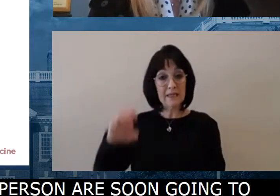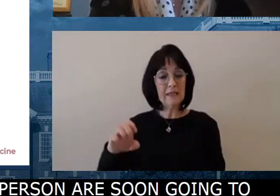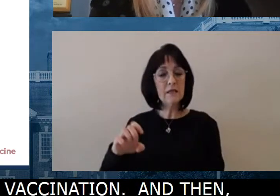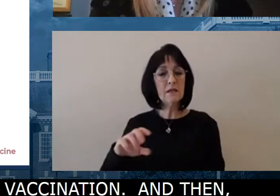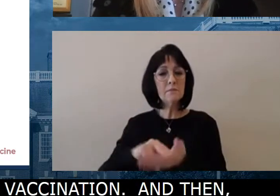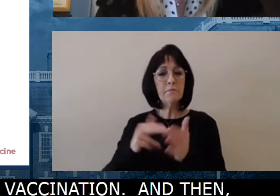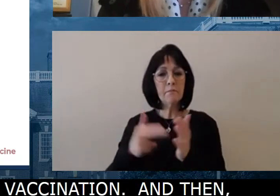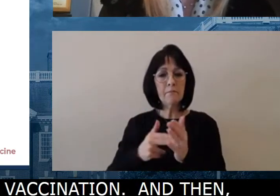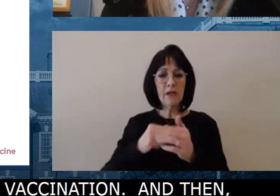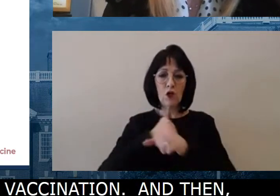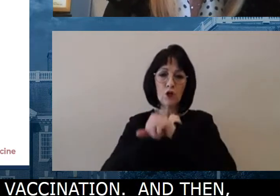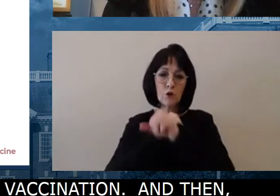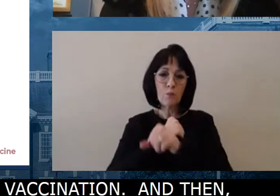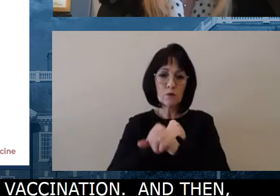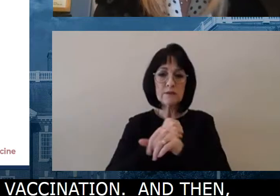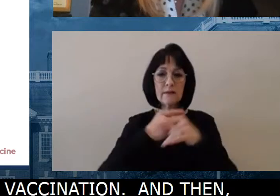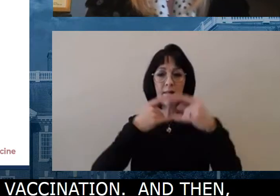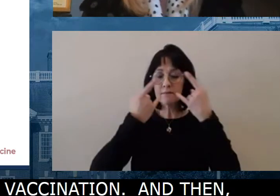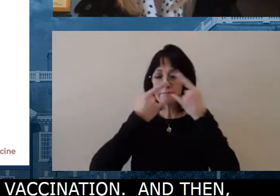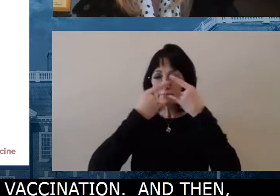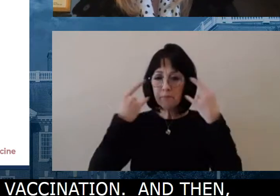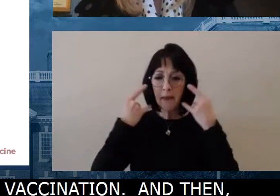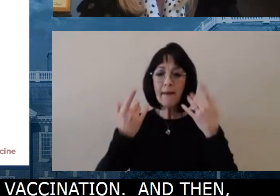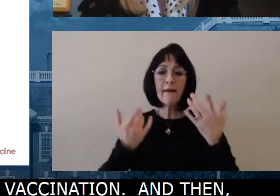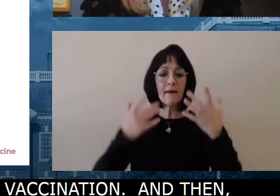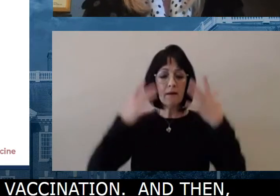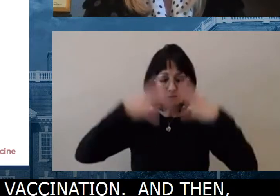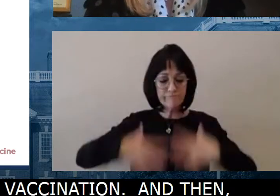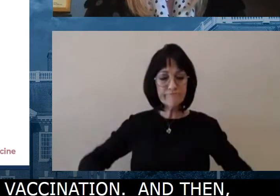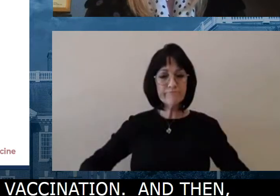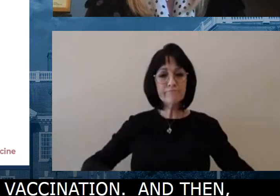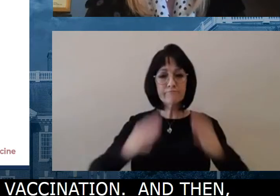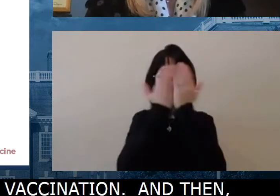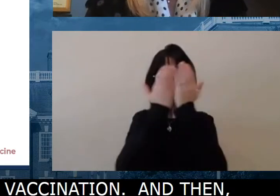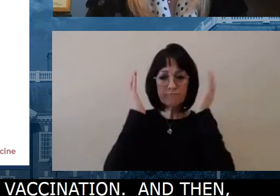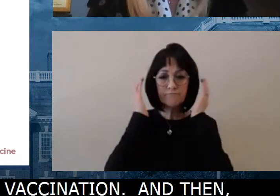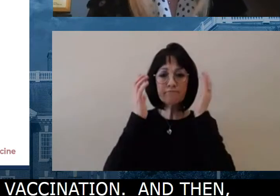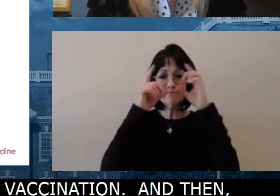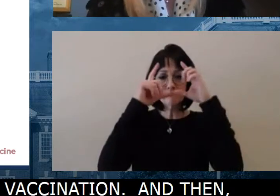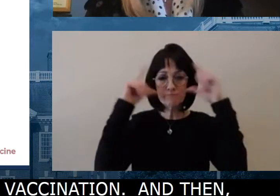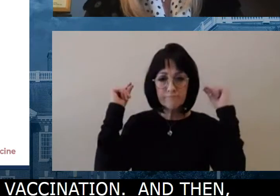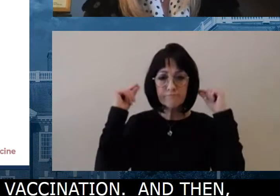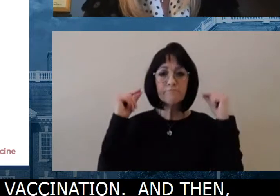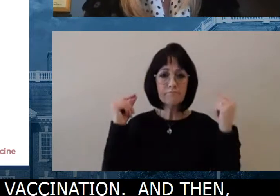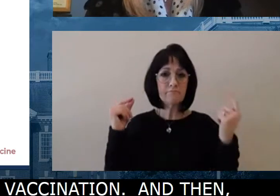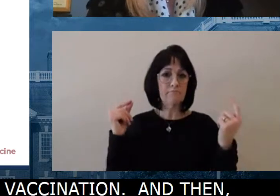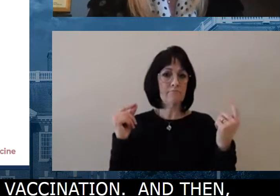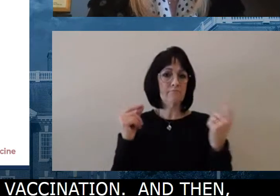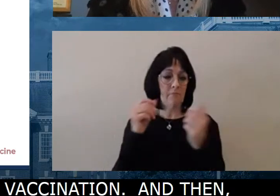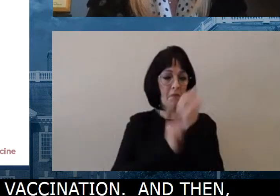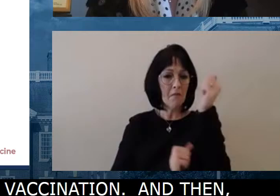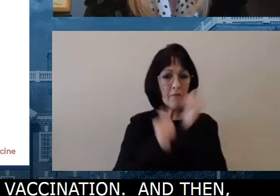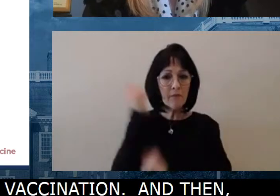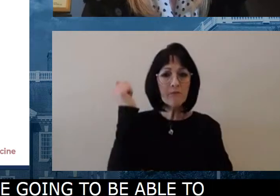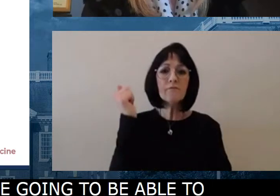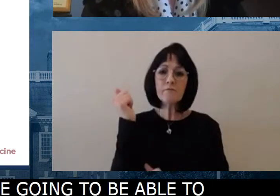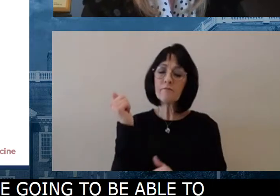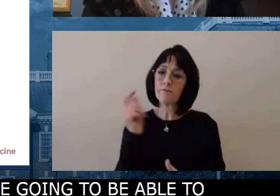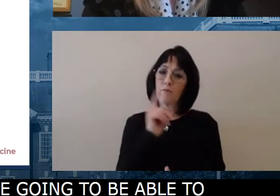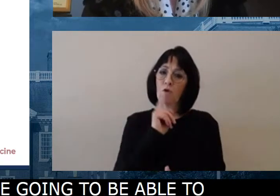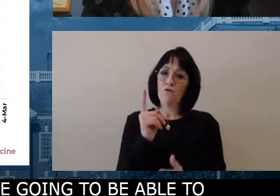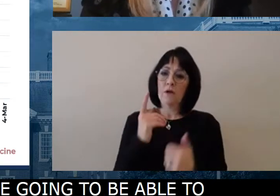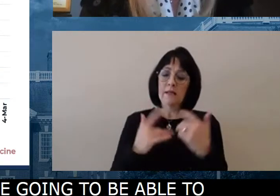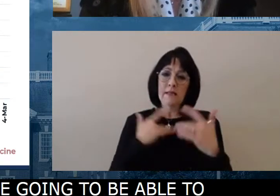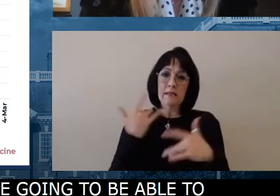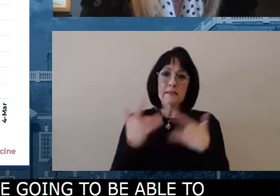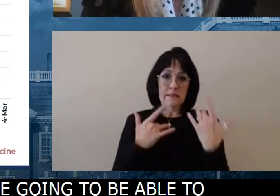to receive vaccines soon. So again, we're really, really excited to move forward on that. And on the